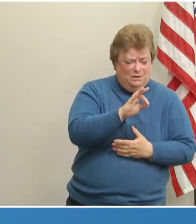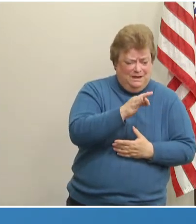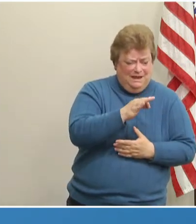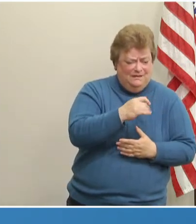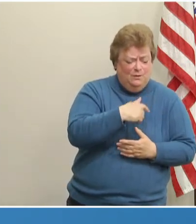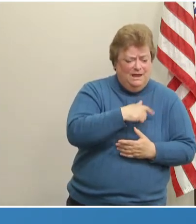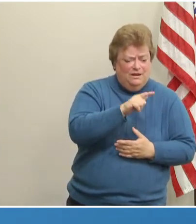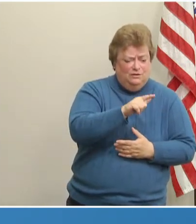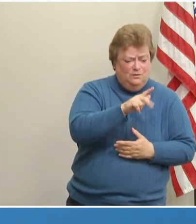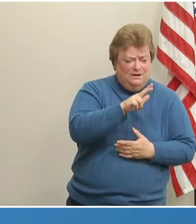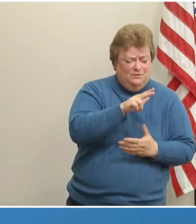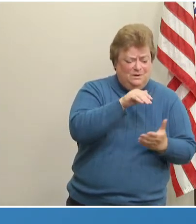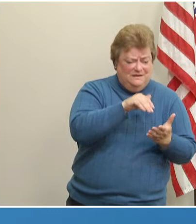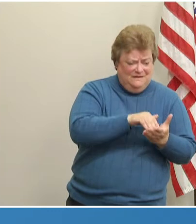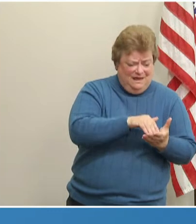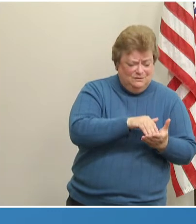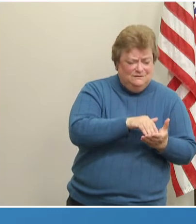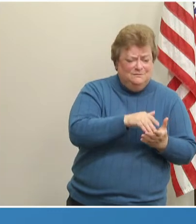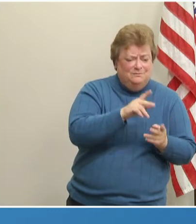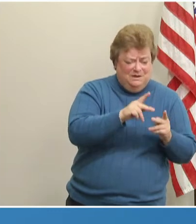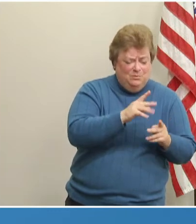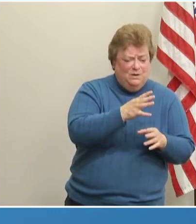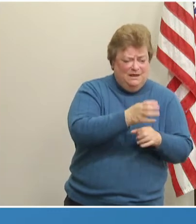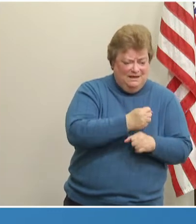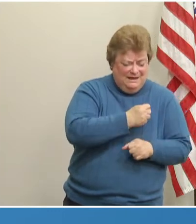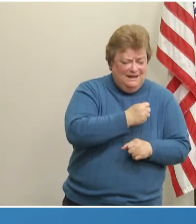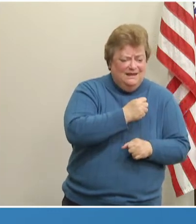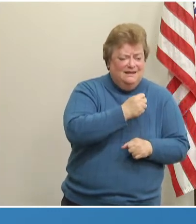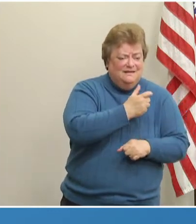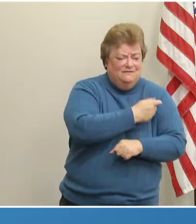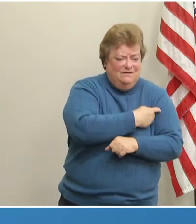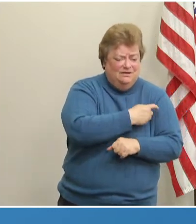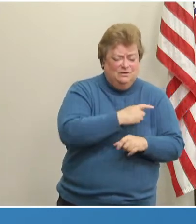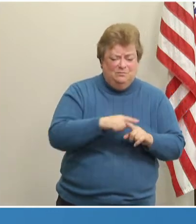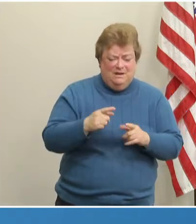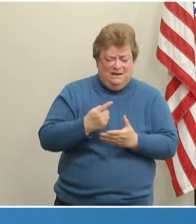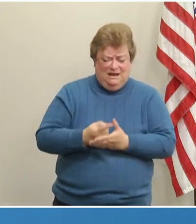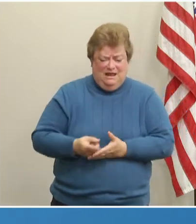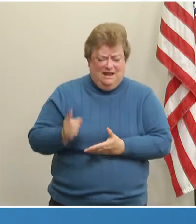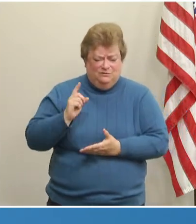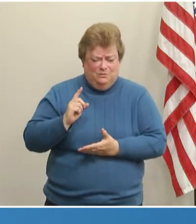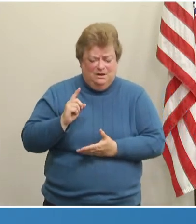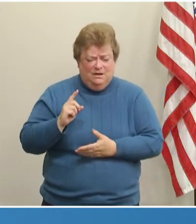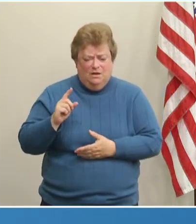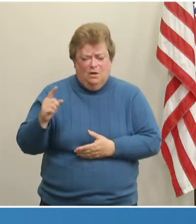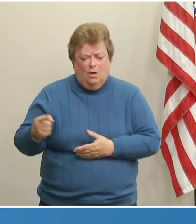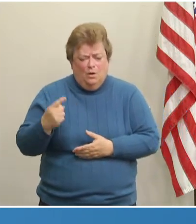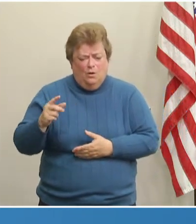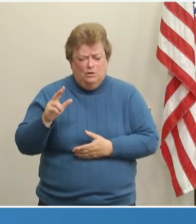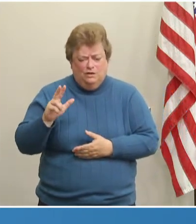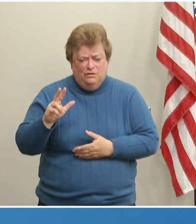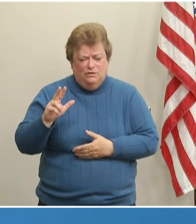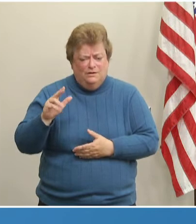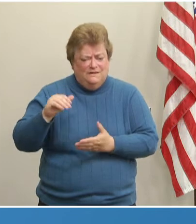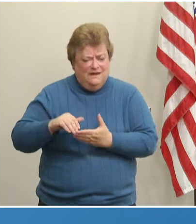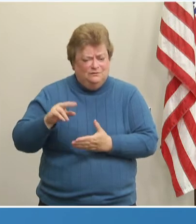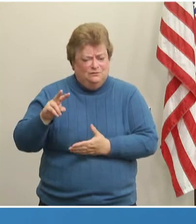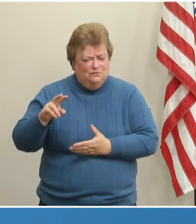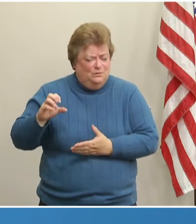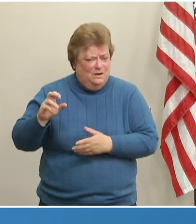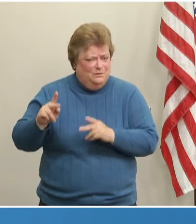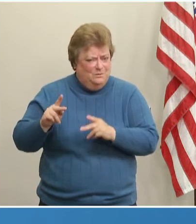to 23,000 people initiated vaccinations for that week. But for last week, only 3,200 people